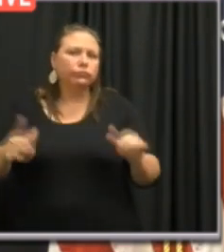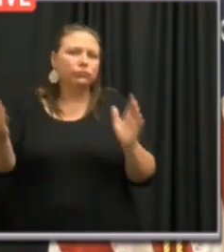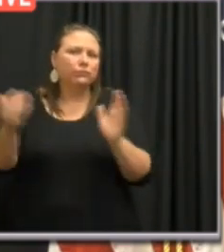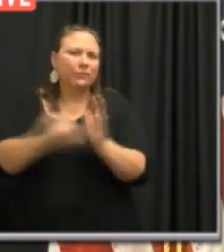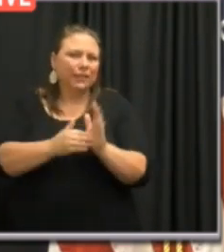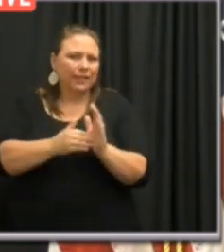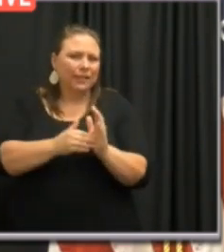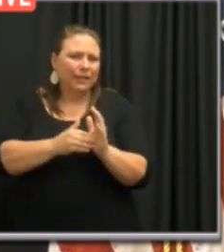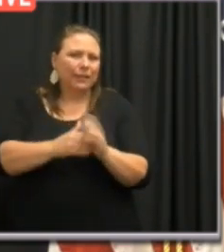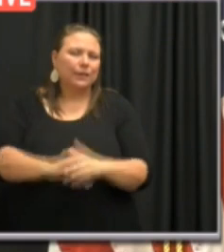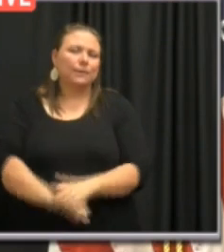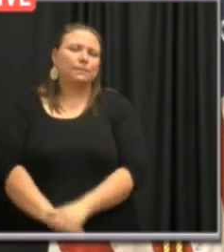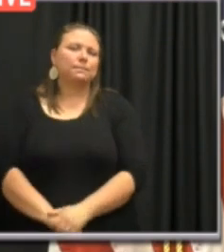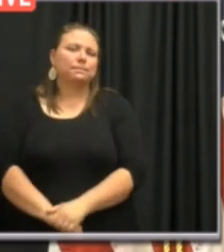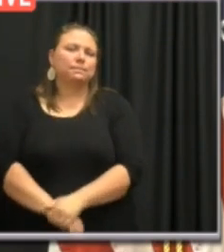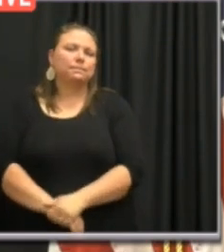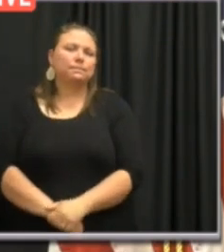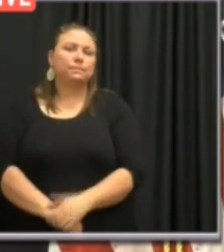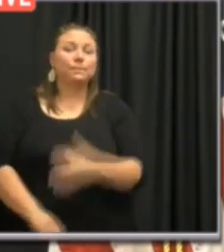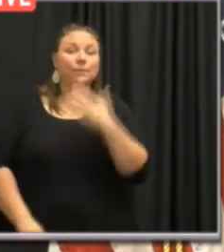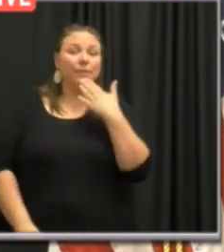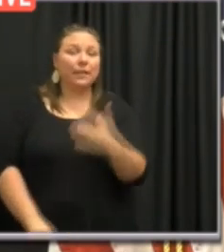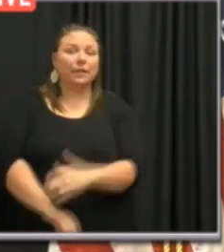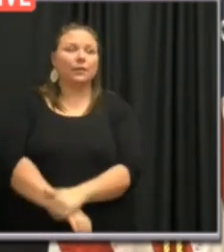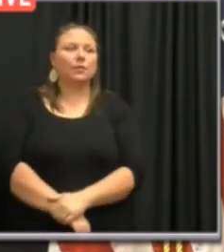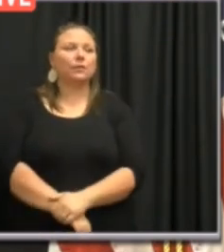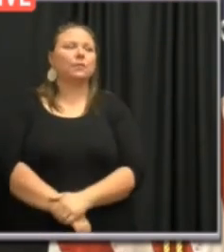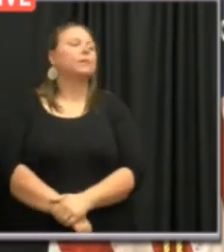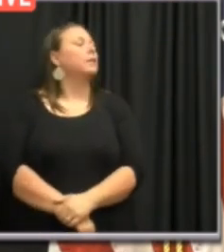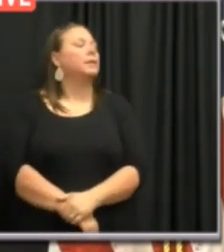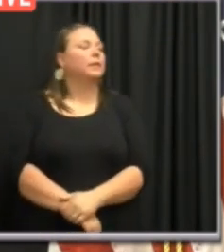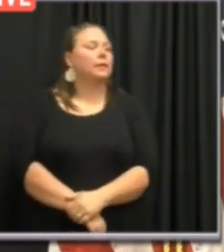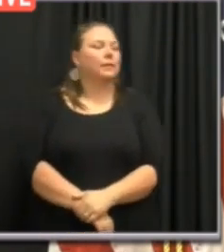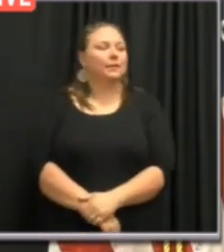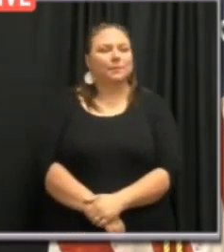hours during the next wave? Thank you.